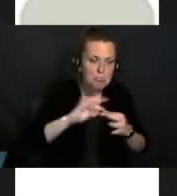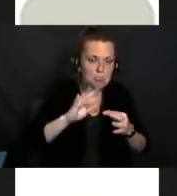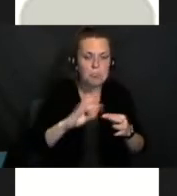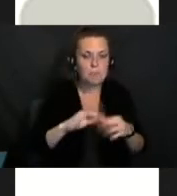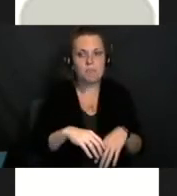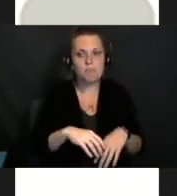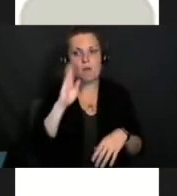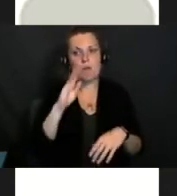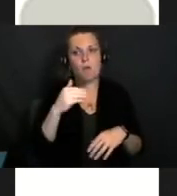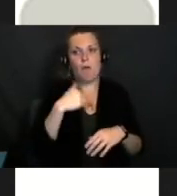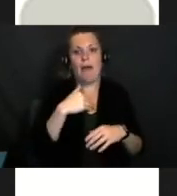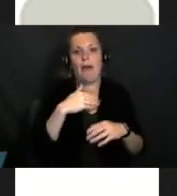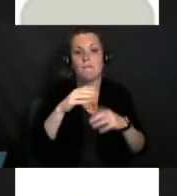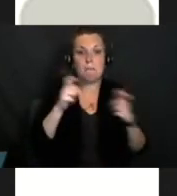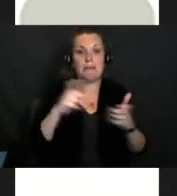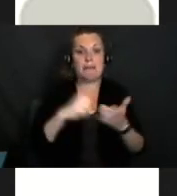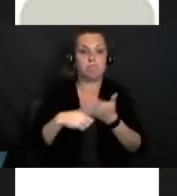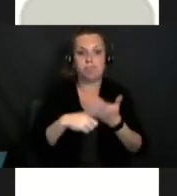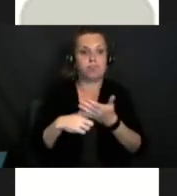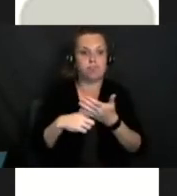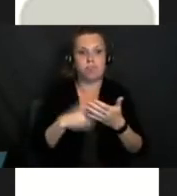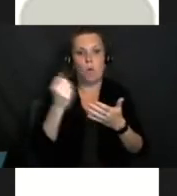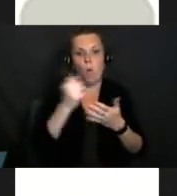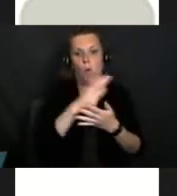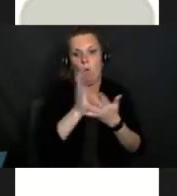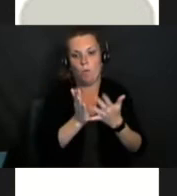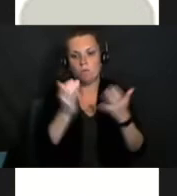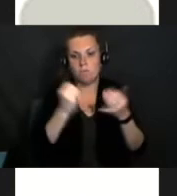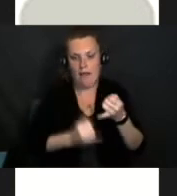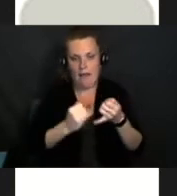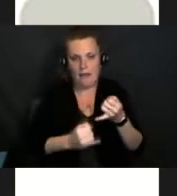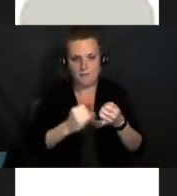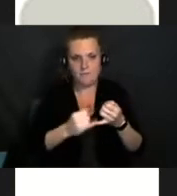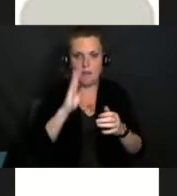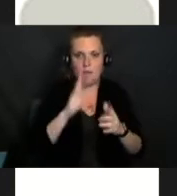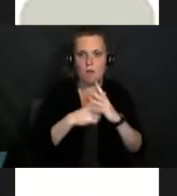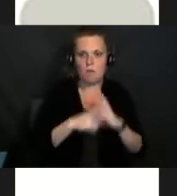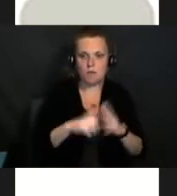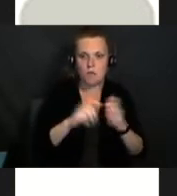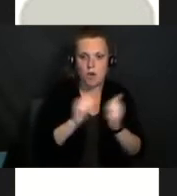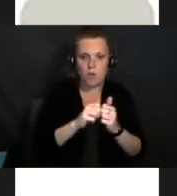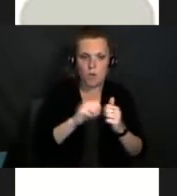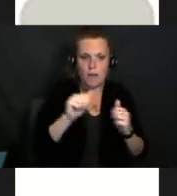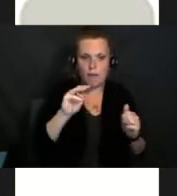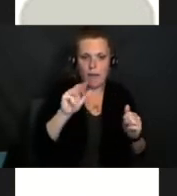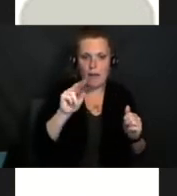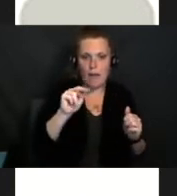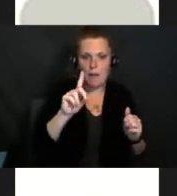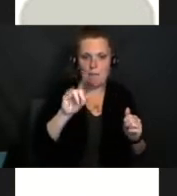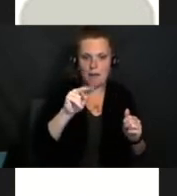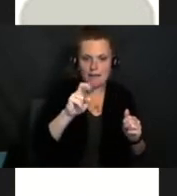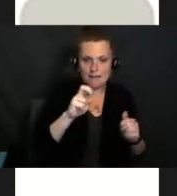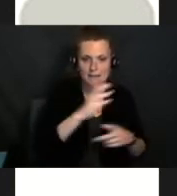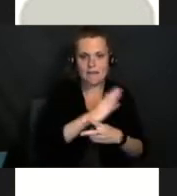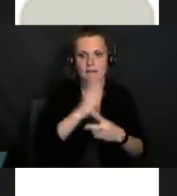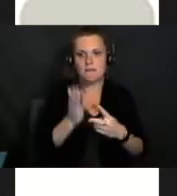main discussion at the end. We're gonna start with Amandine van Rinsveld, followed by Ursula